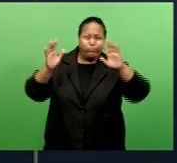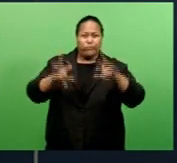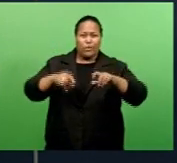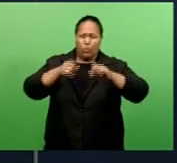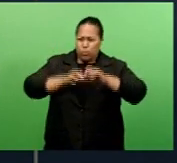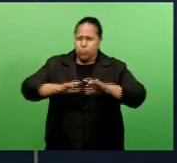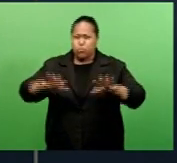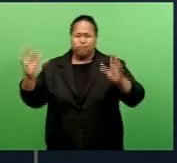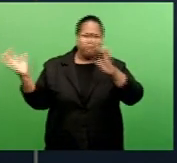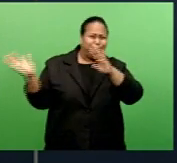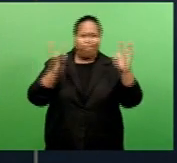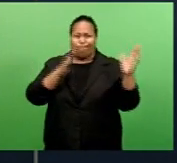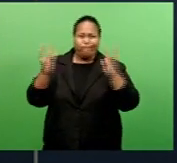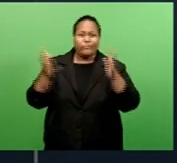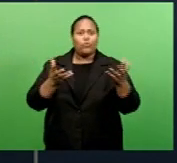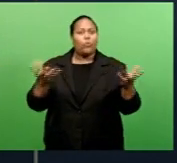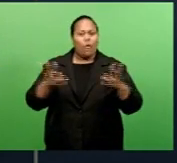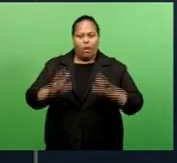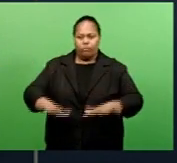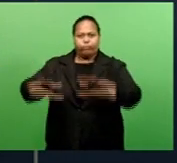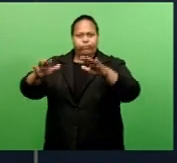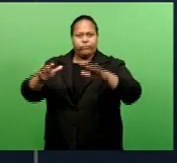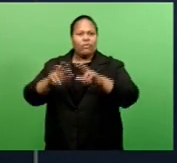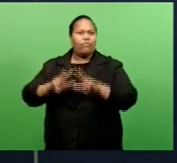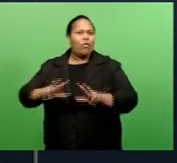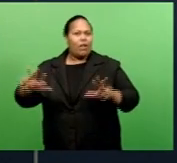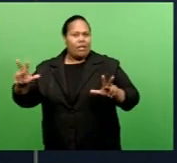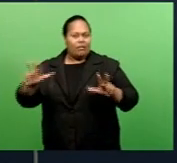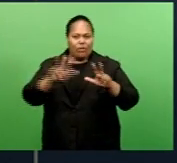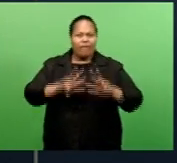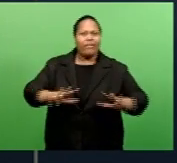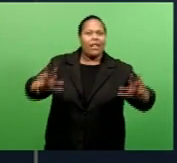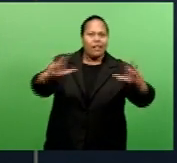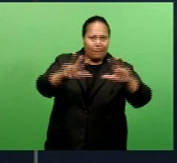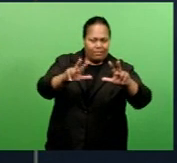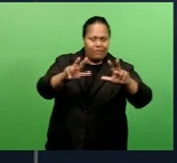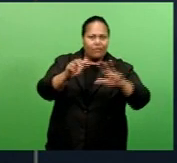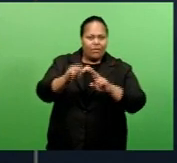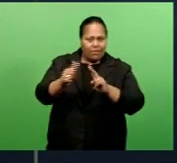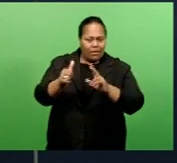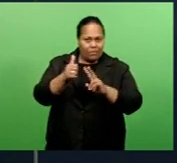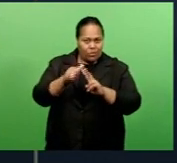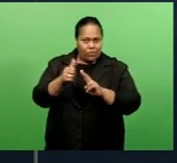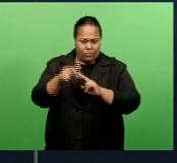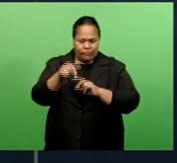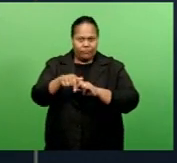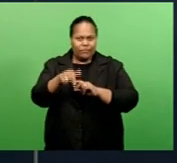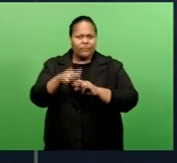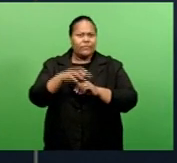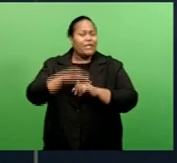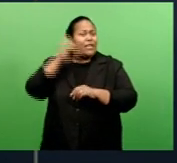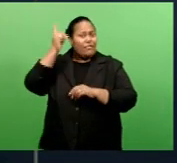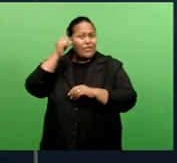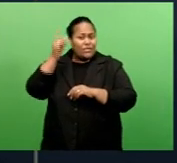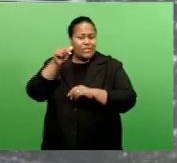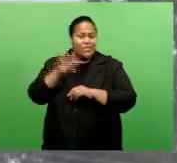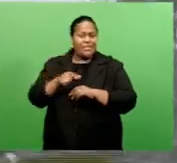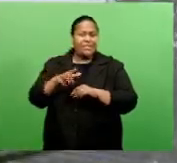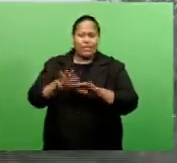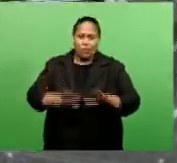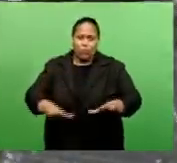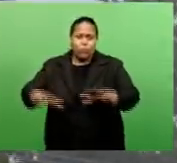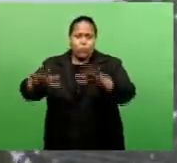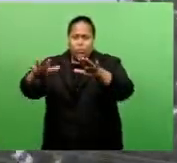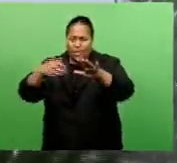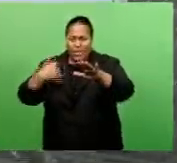flooding in Vanolevu and parts of Viti Levu. Acting Director Terry Atalifo says Fijians in flood-prone areas can't